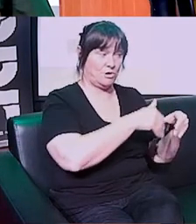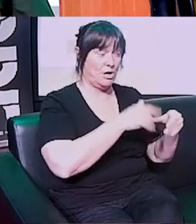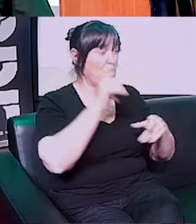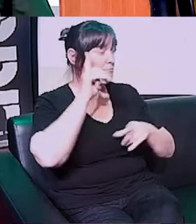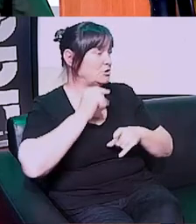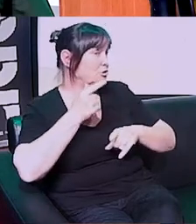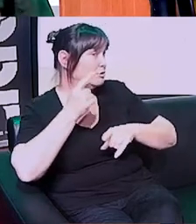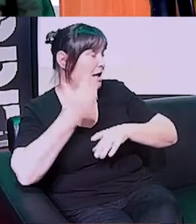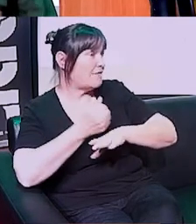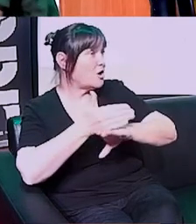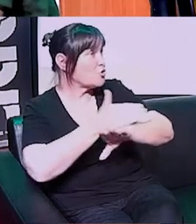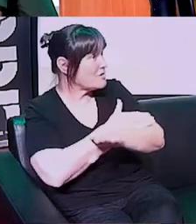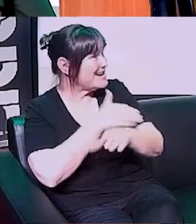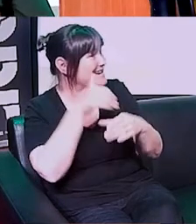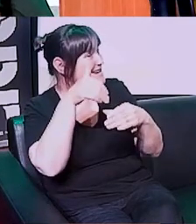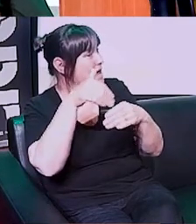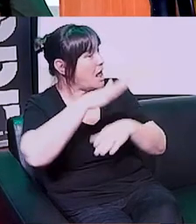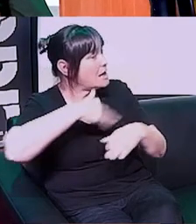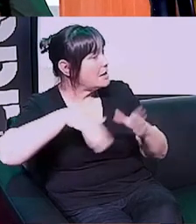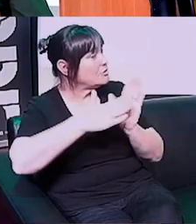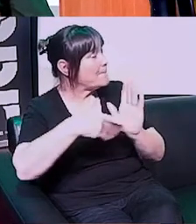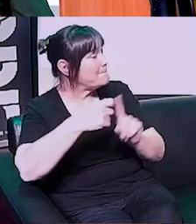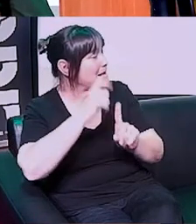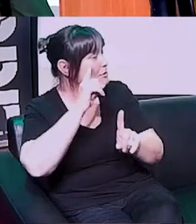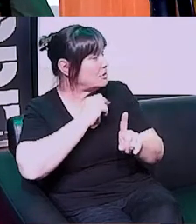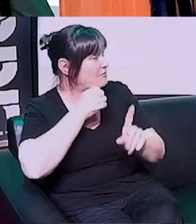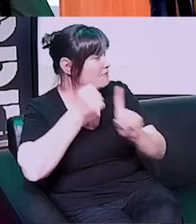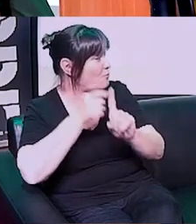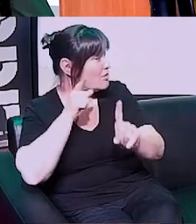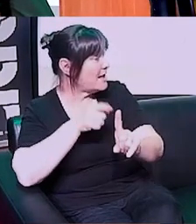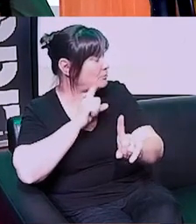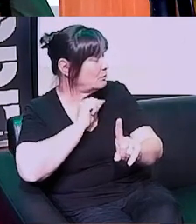Green electorate MP, potentially, if you fought hard enough.